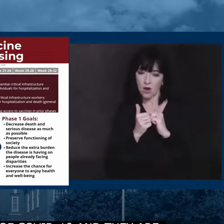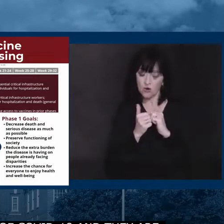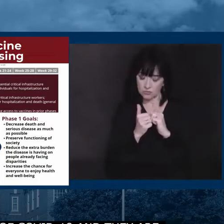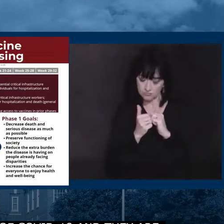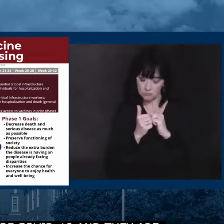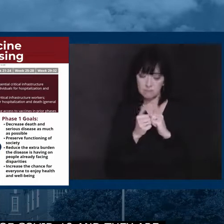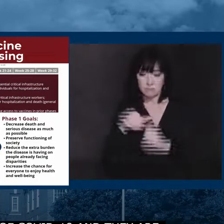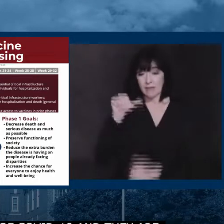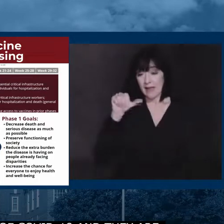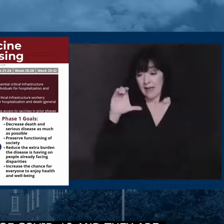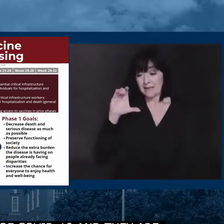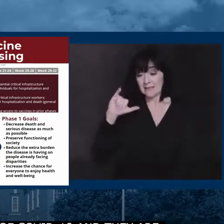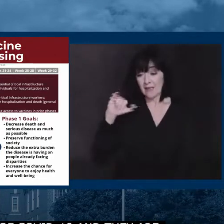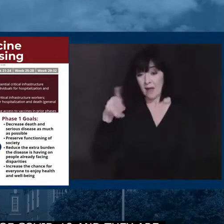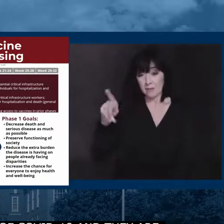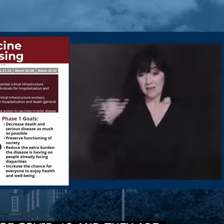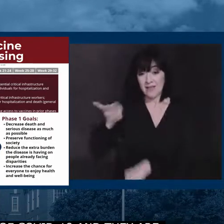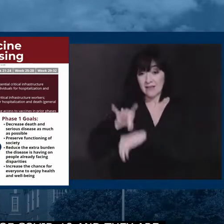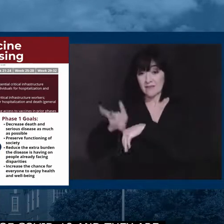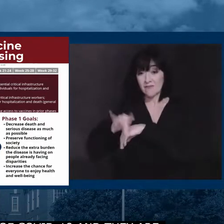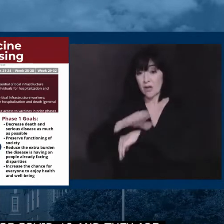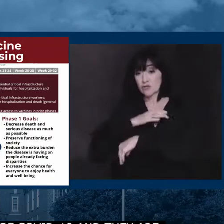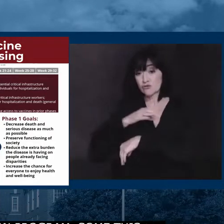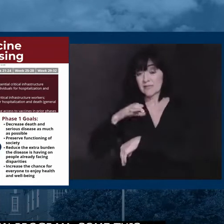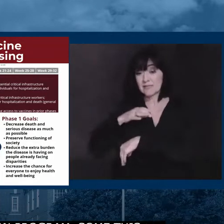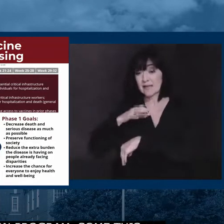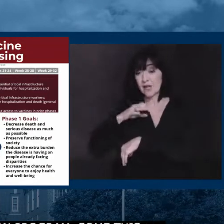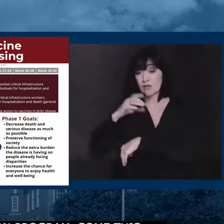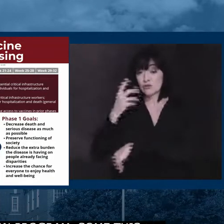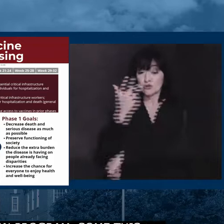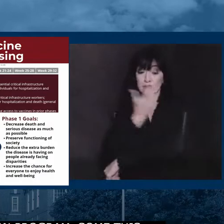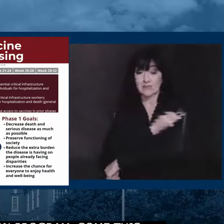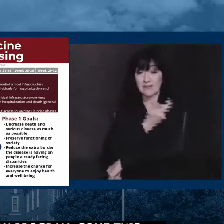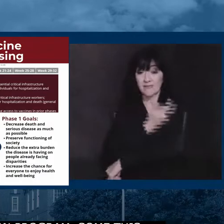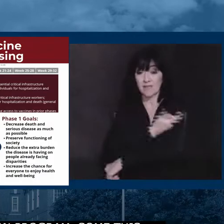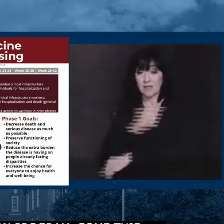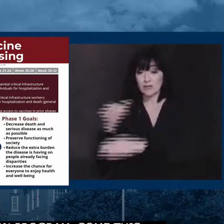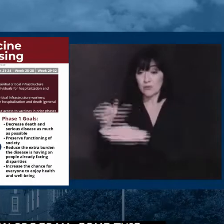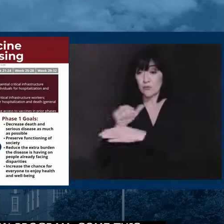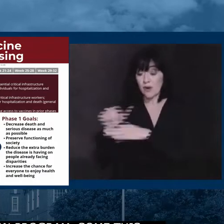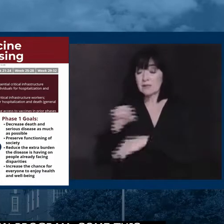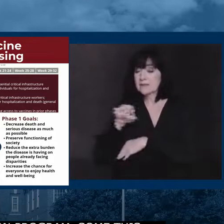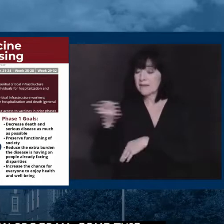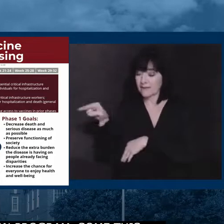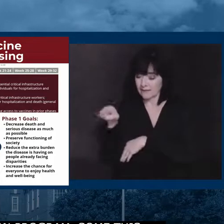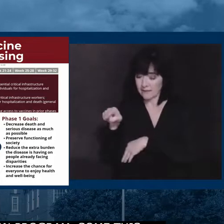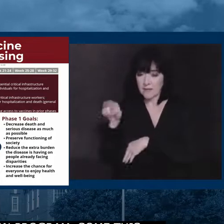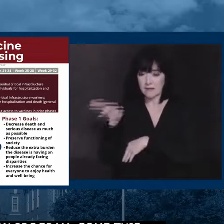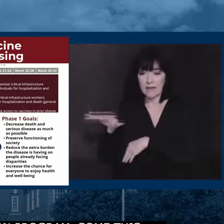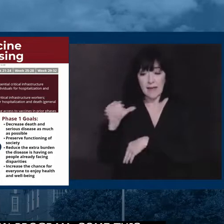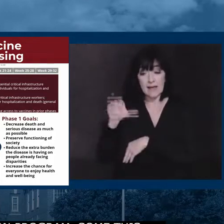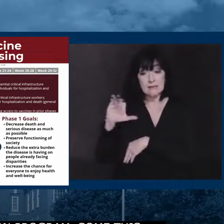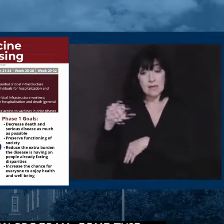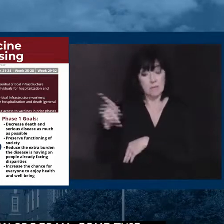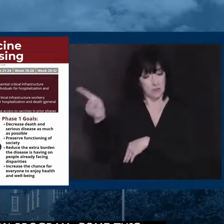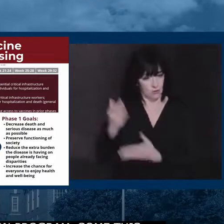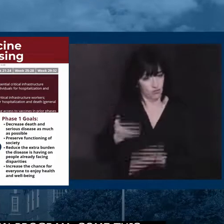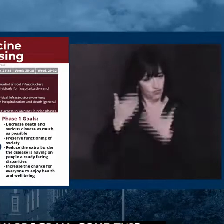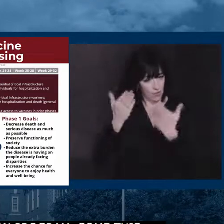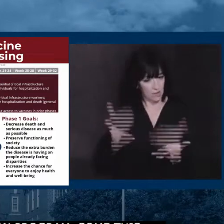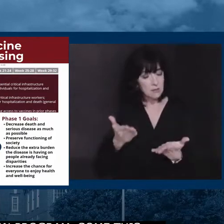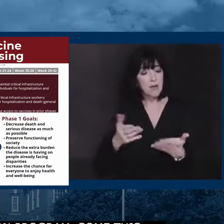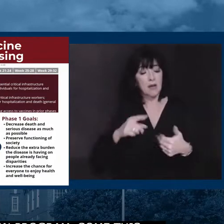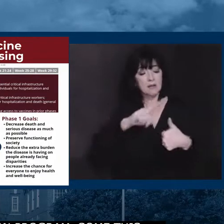committee, as well as our own ethics committee. For 1B, ACIP has still not finalized their recommendations, and our